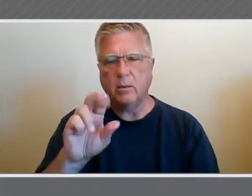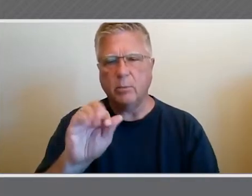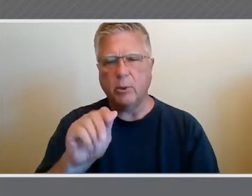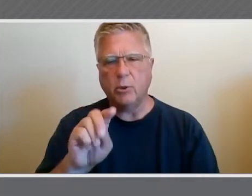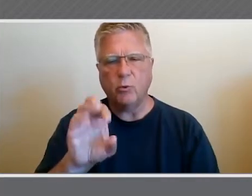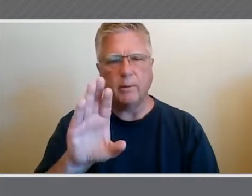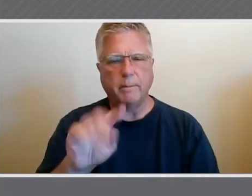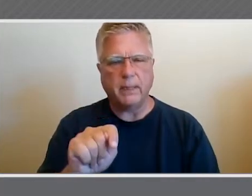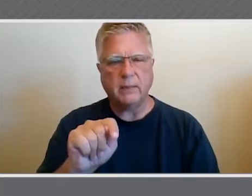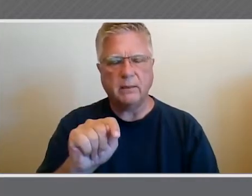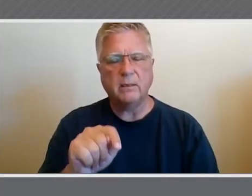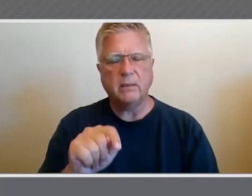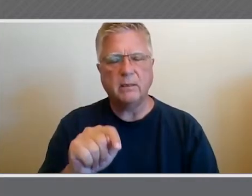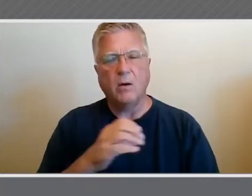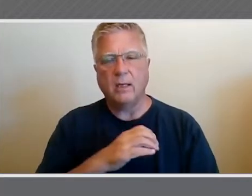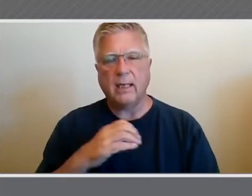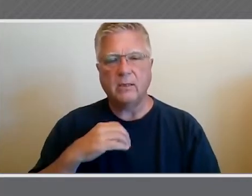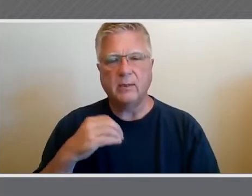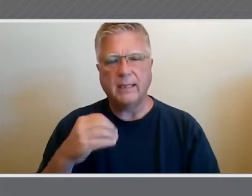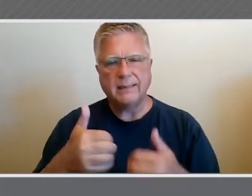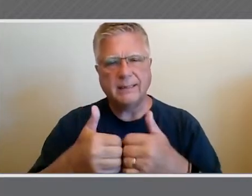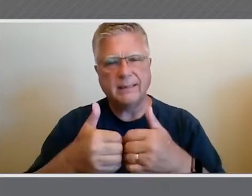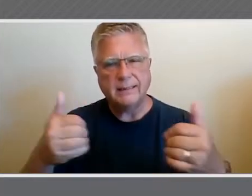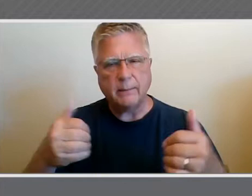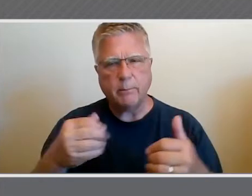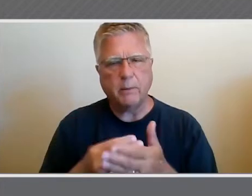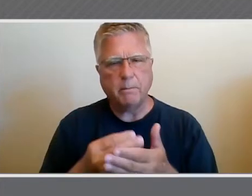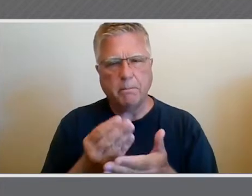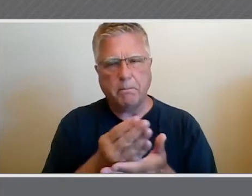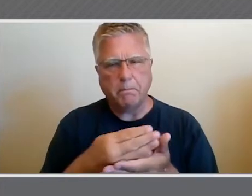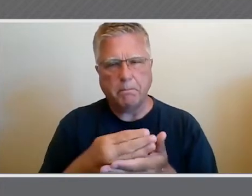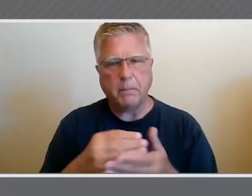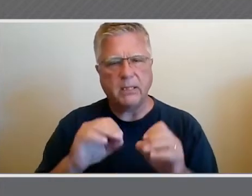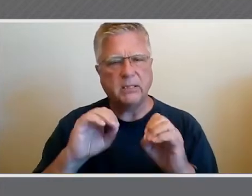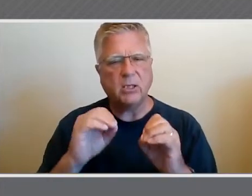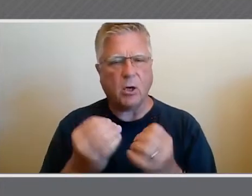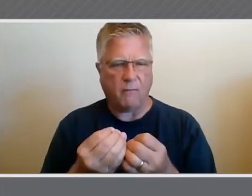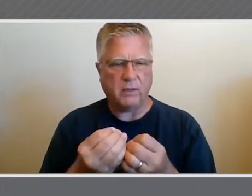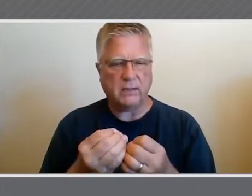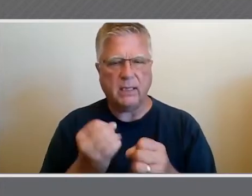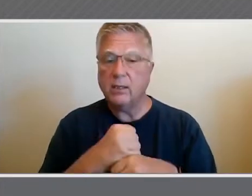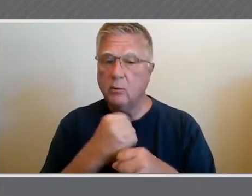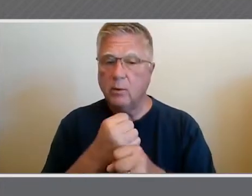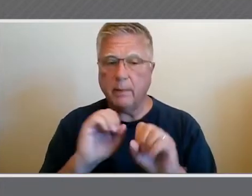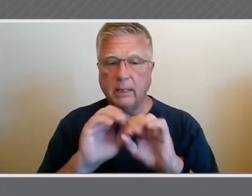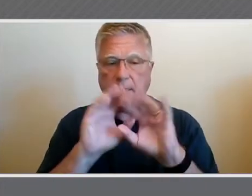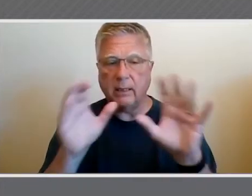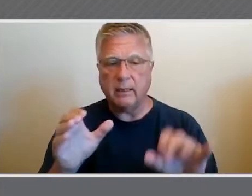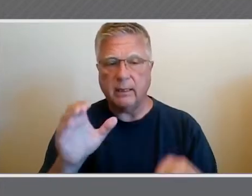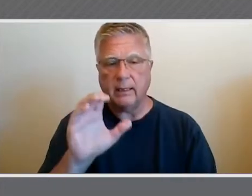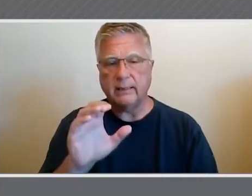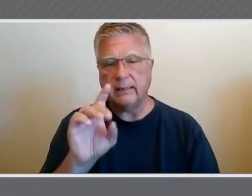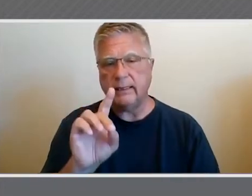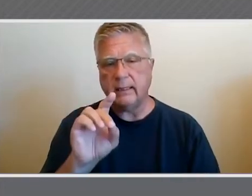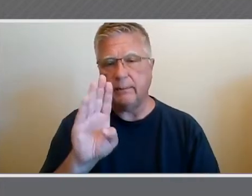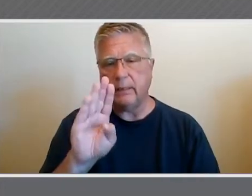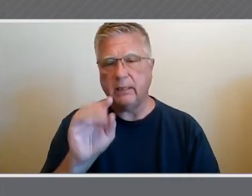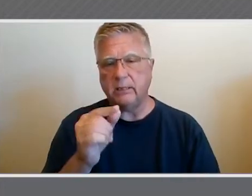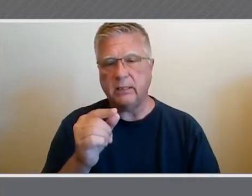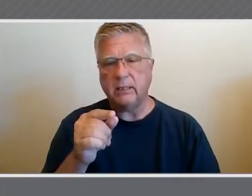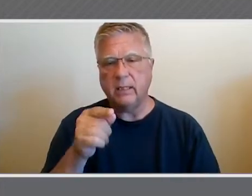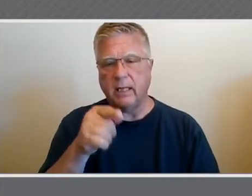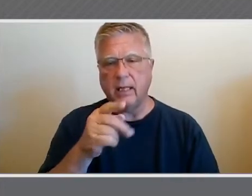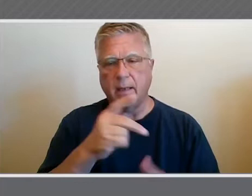before, council has a separate budget office. And then I would also clarify that the CDBG program is responsible